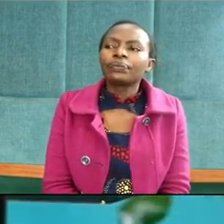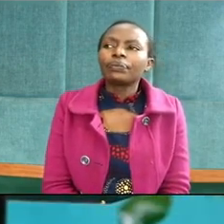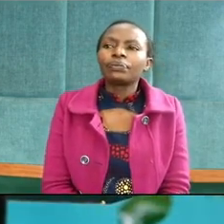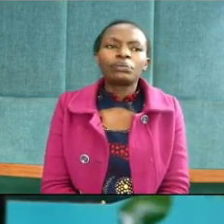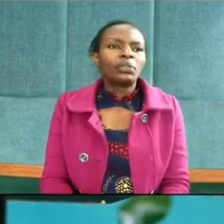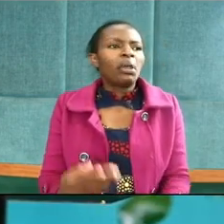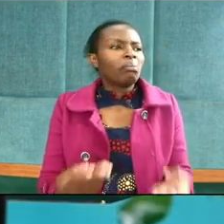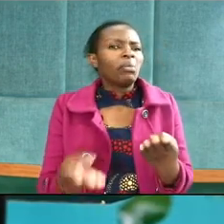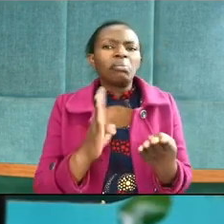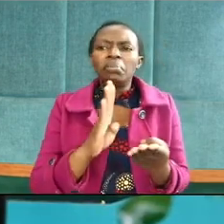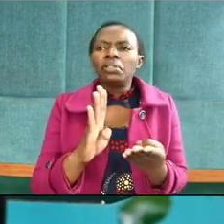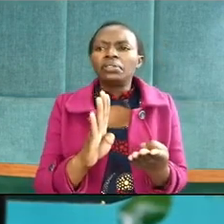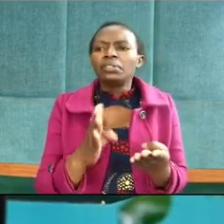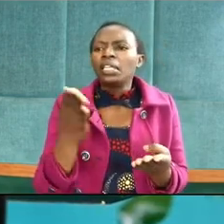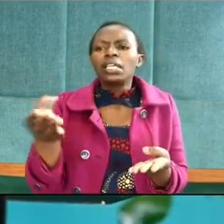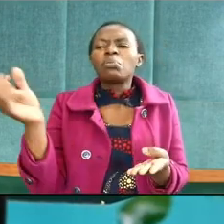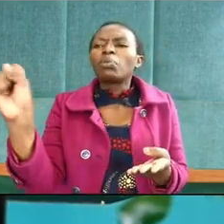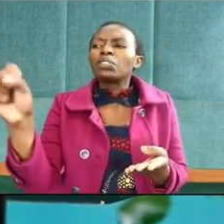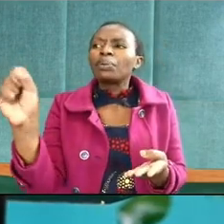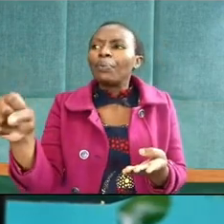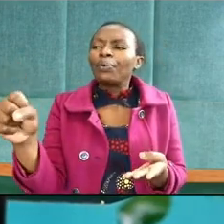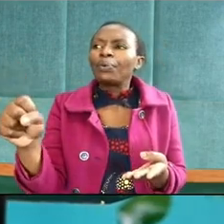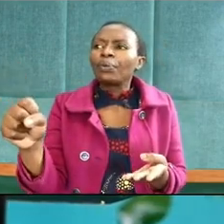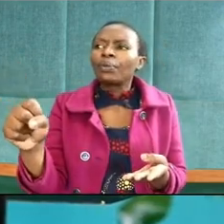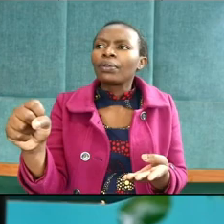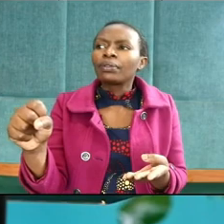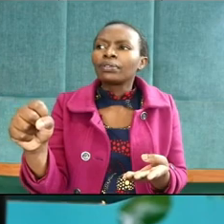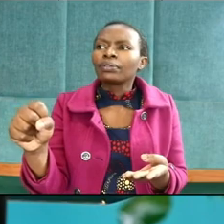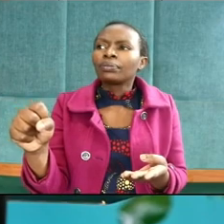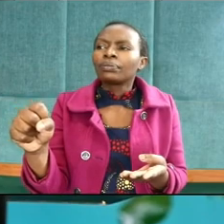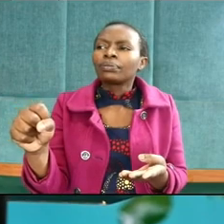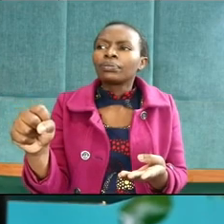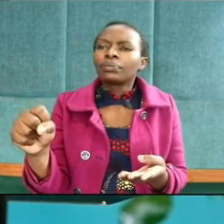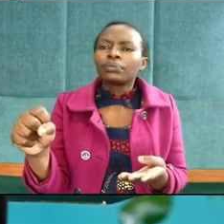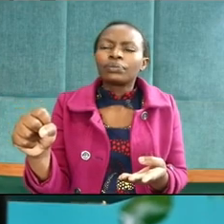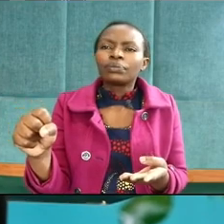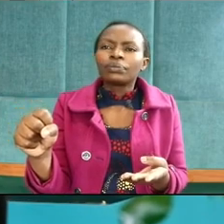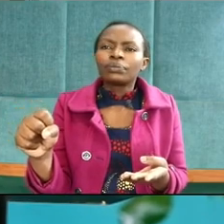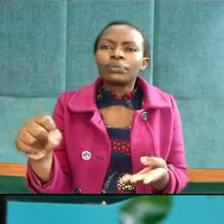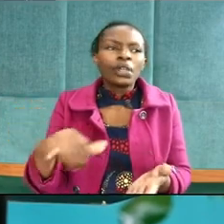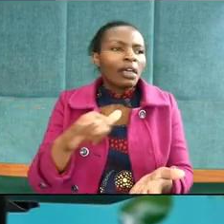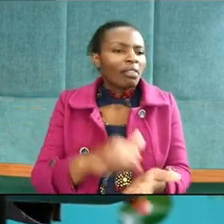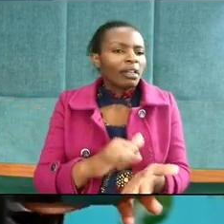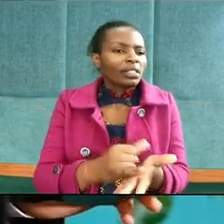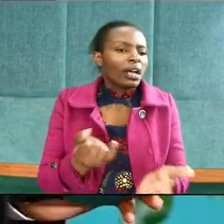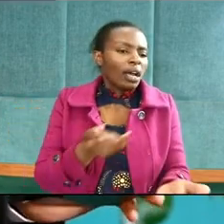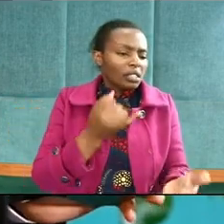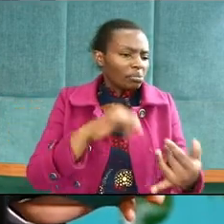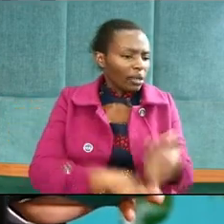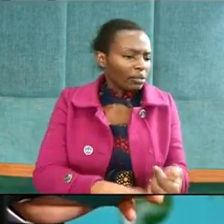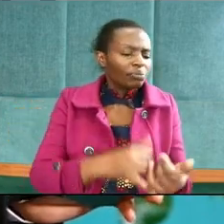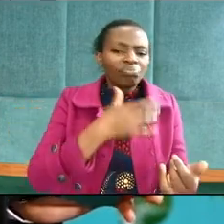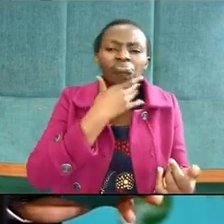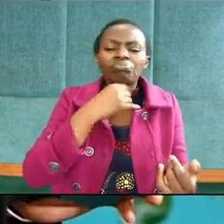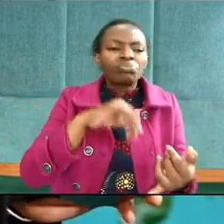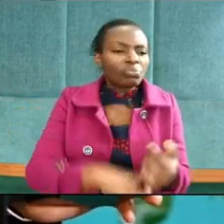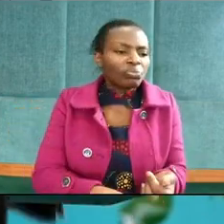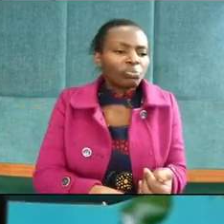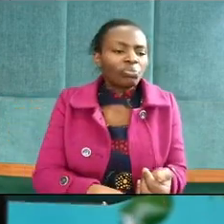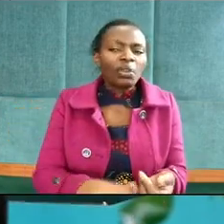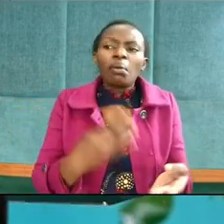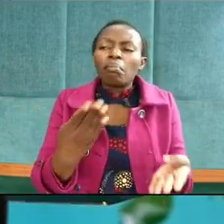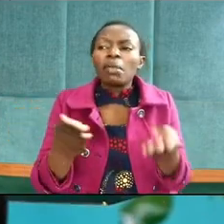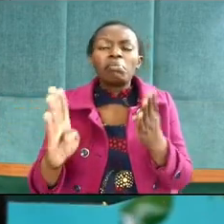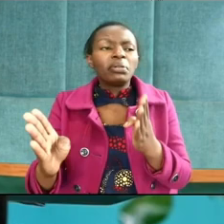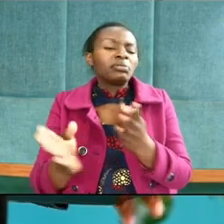Could it be that it is possible that husband and wife are just partners